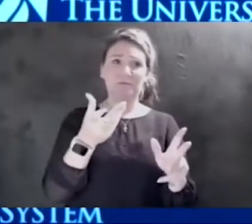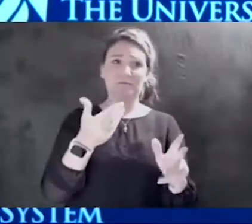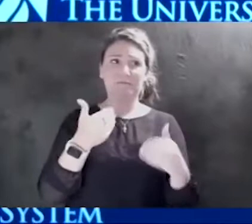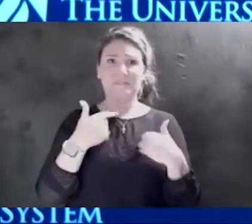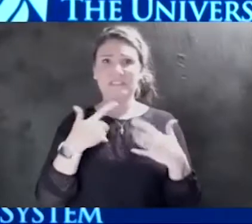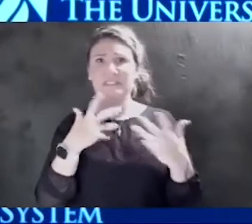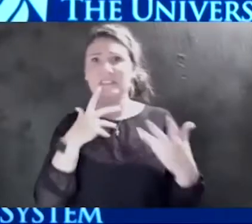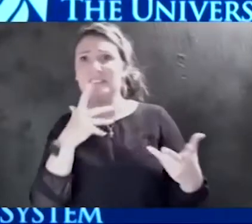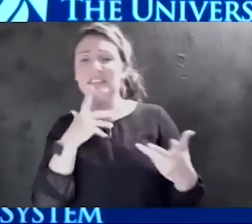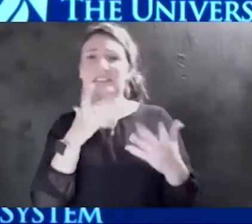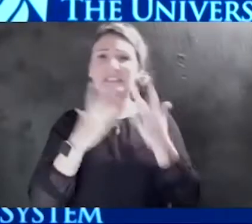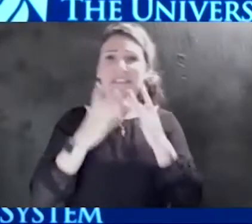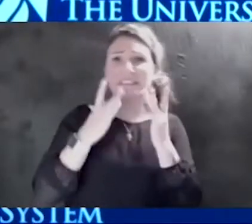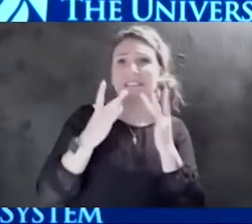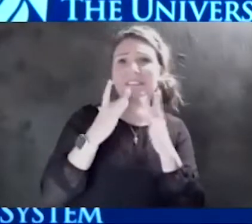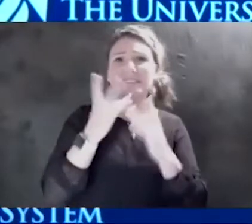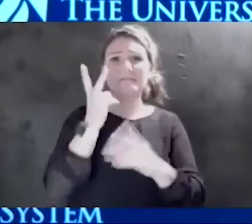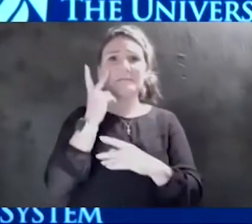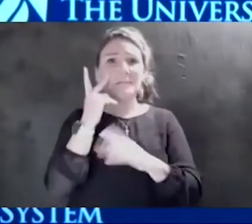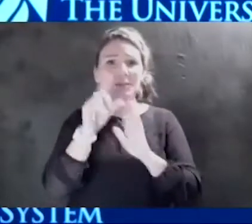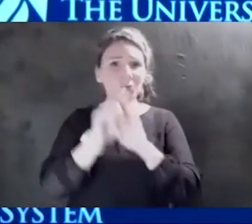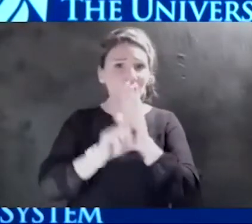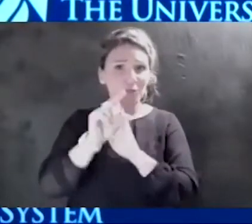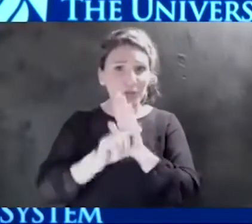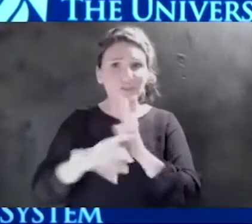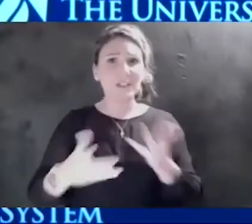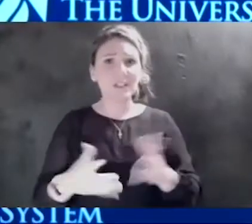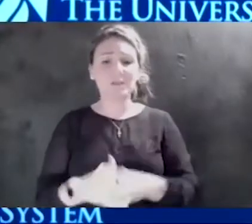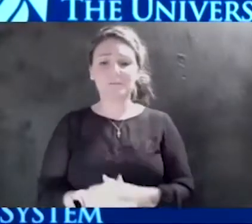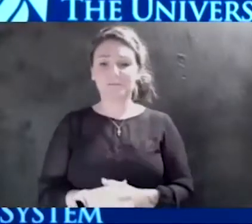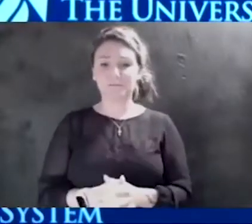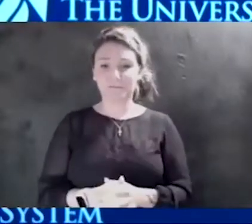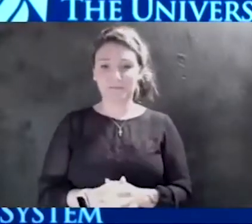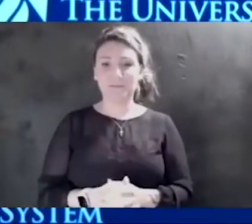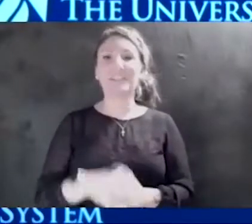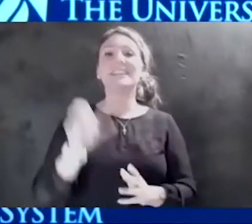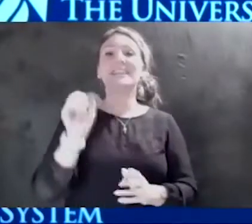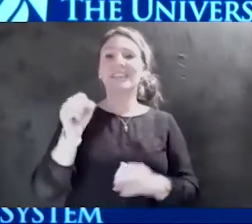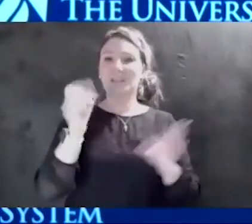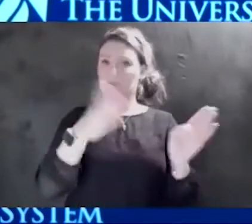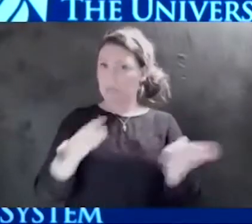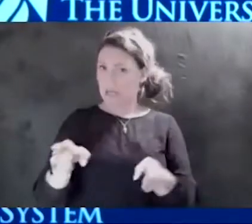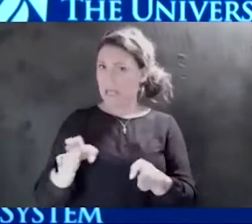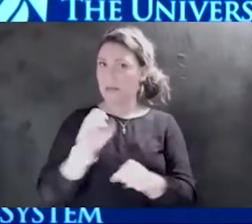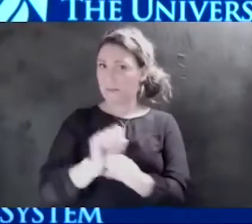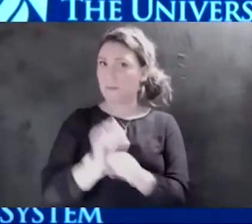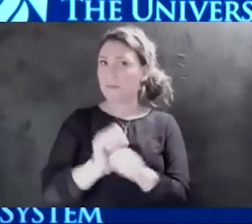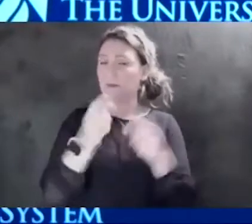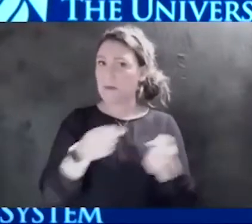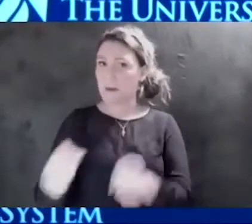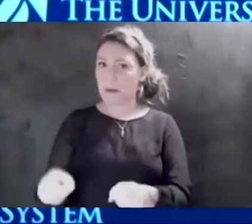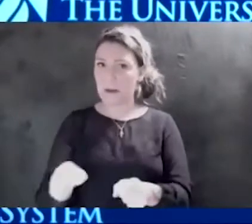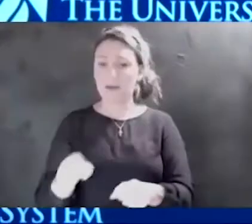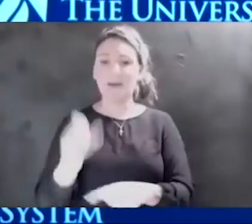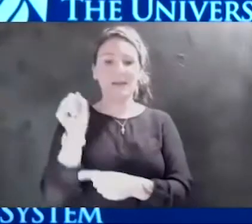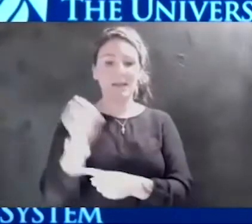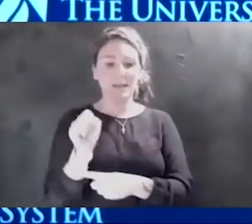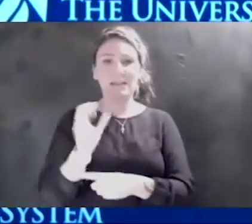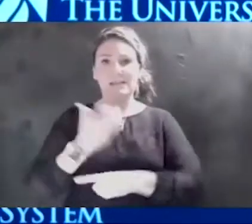seeing in Springfield. Yes, there is lots of planning work going on. So, our response to the